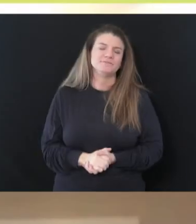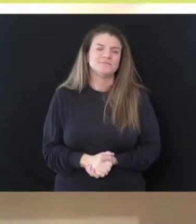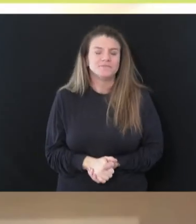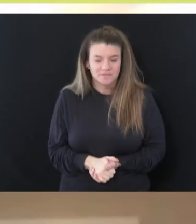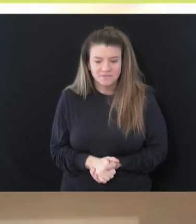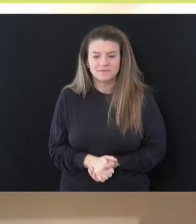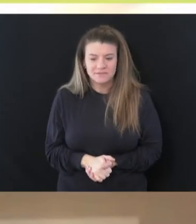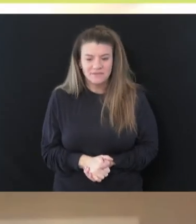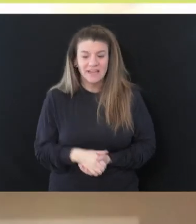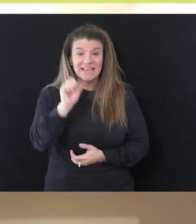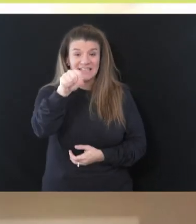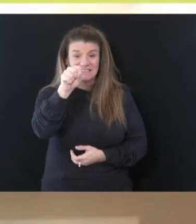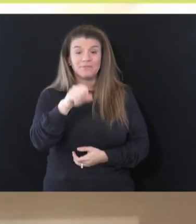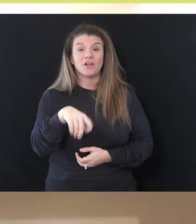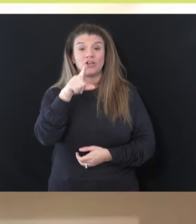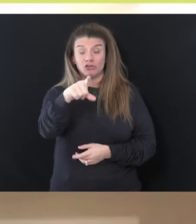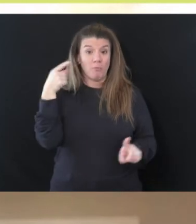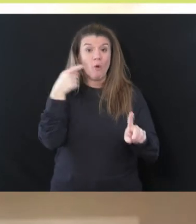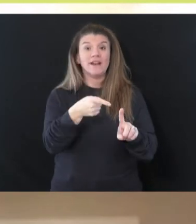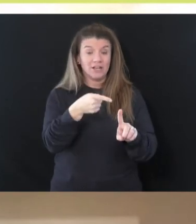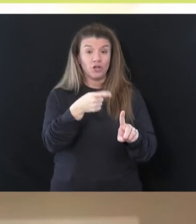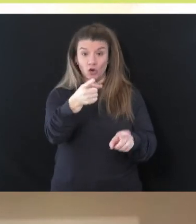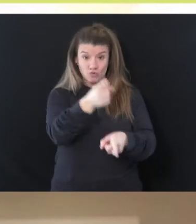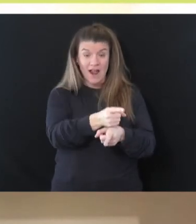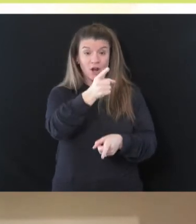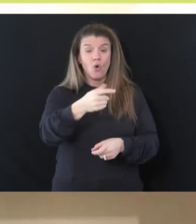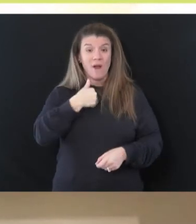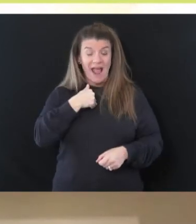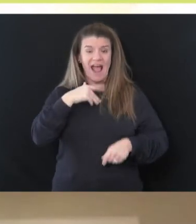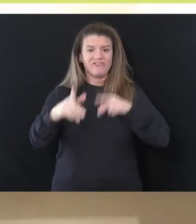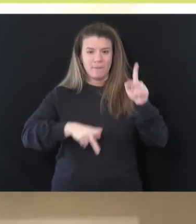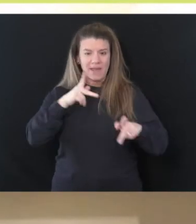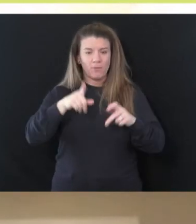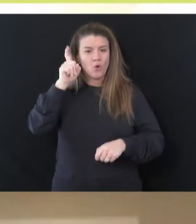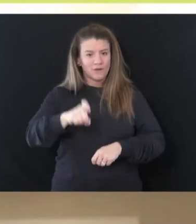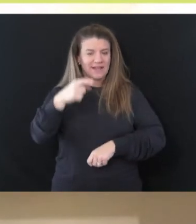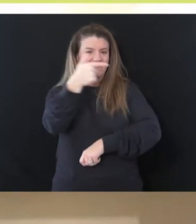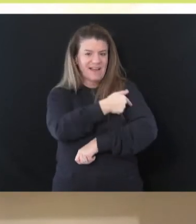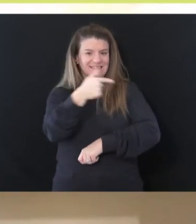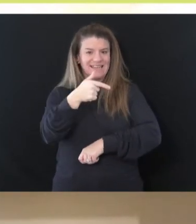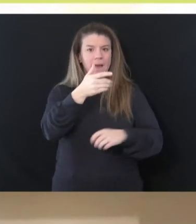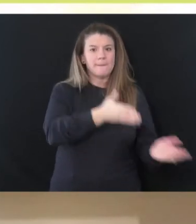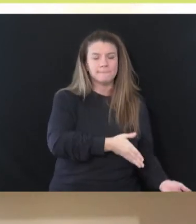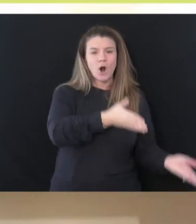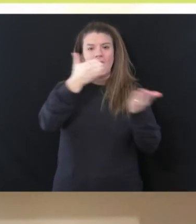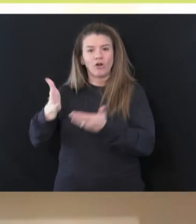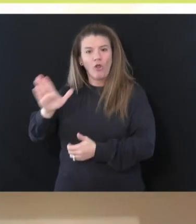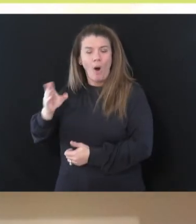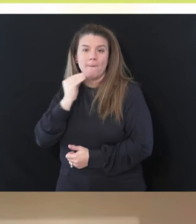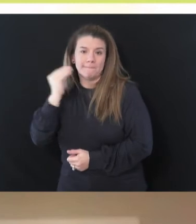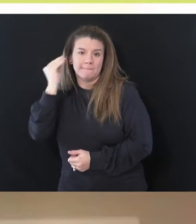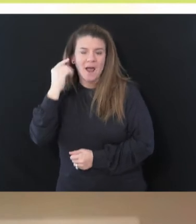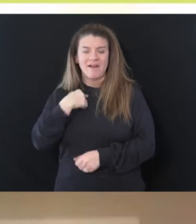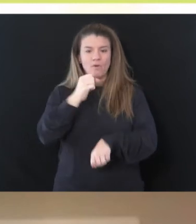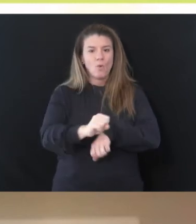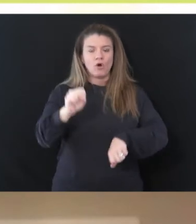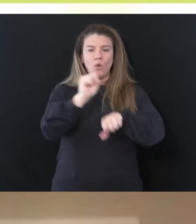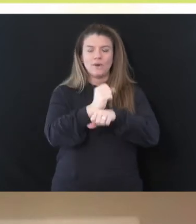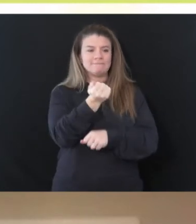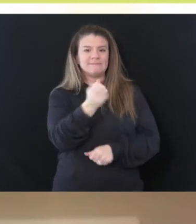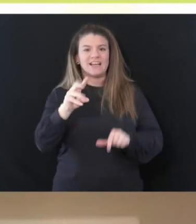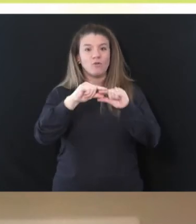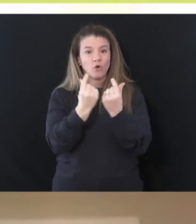So, Mark, as you point out, we have folks that need vaccines taken to them, working with several key groups,